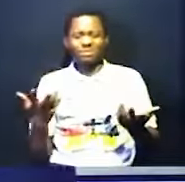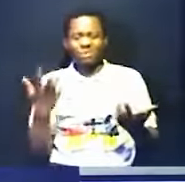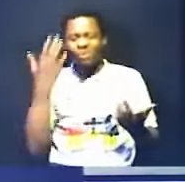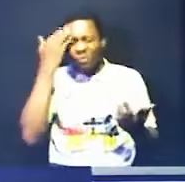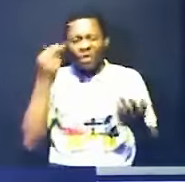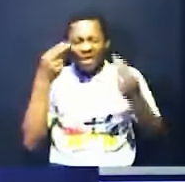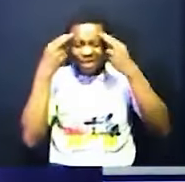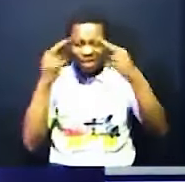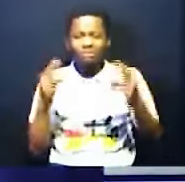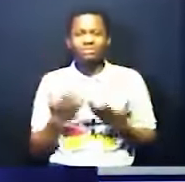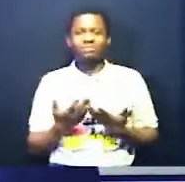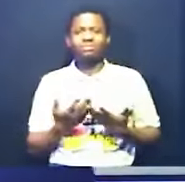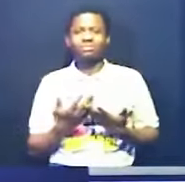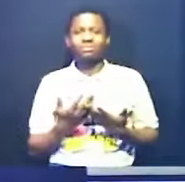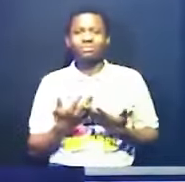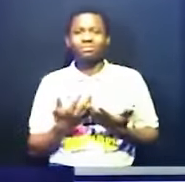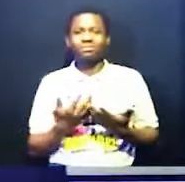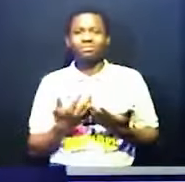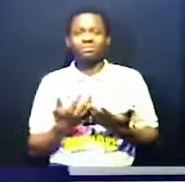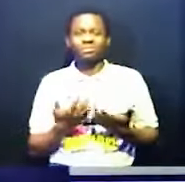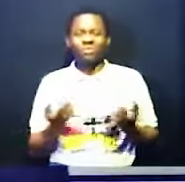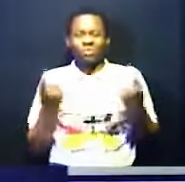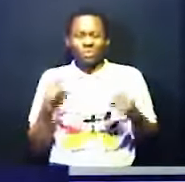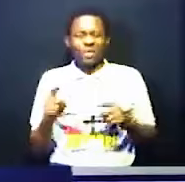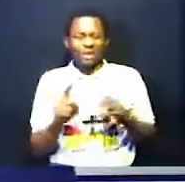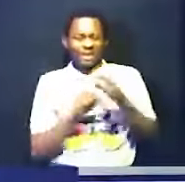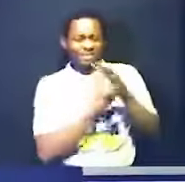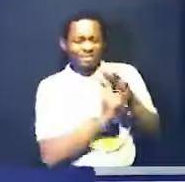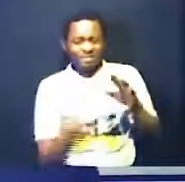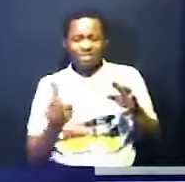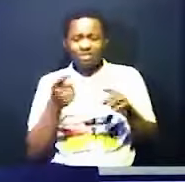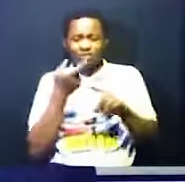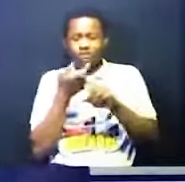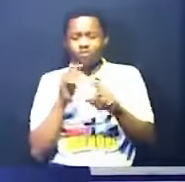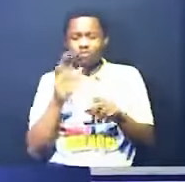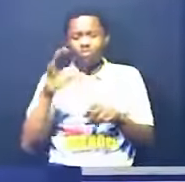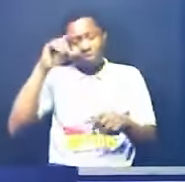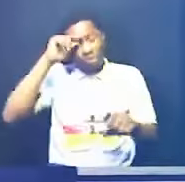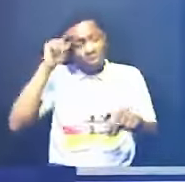this happen? When I fled from your brother Absalom.